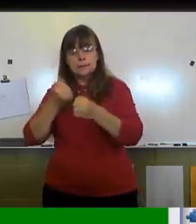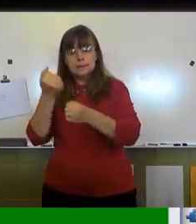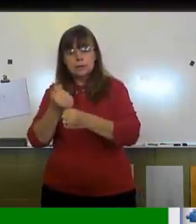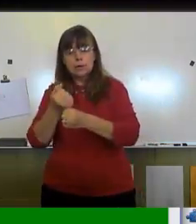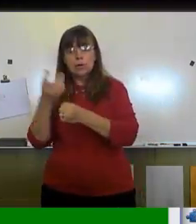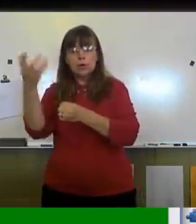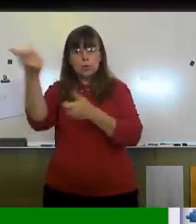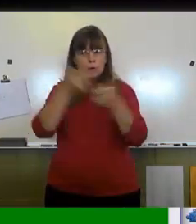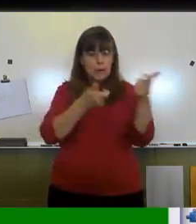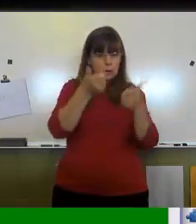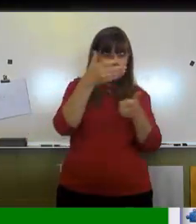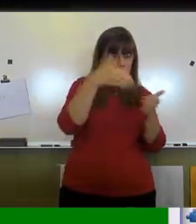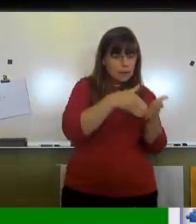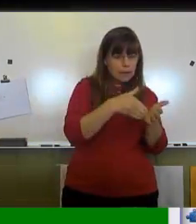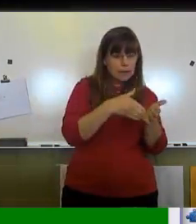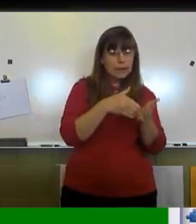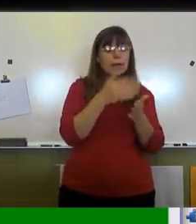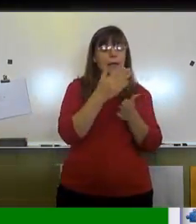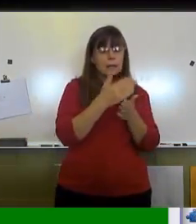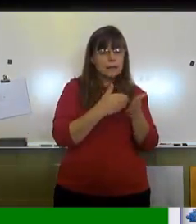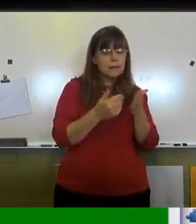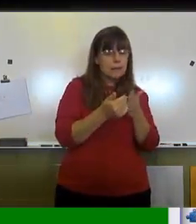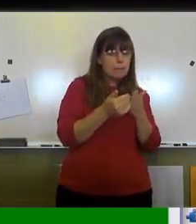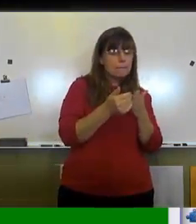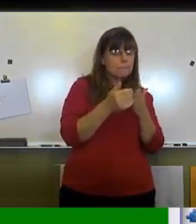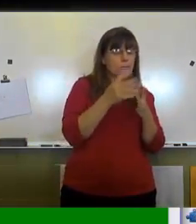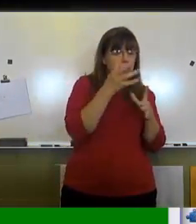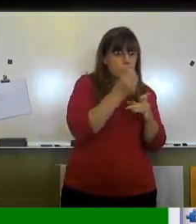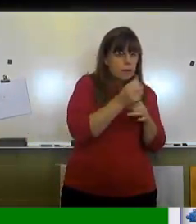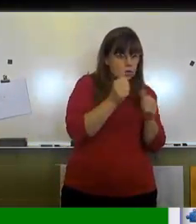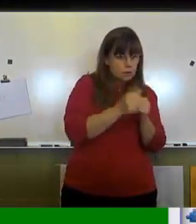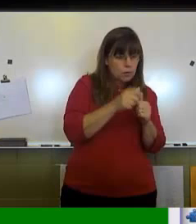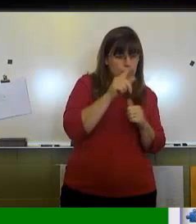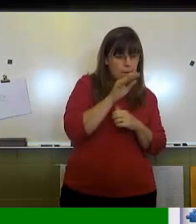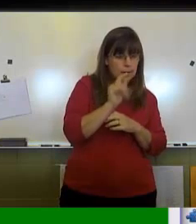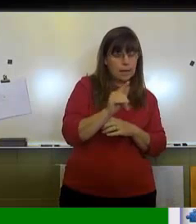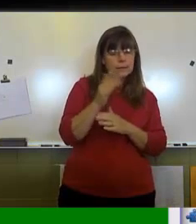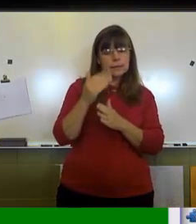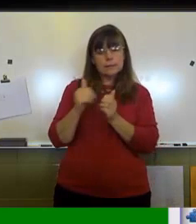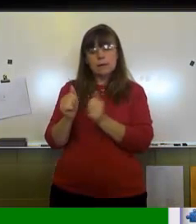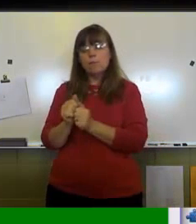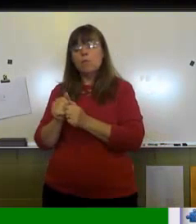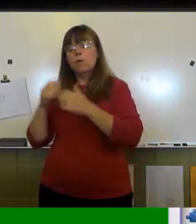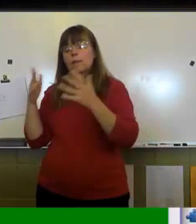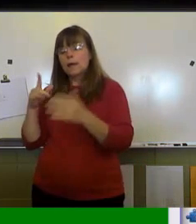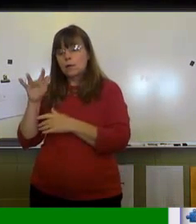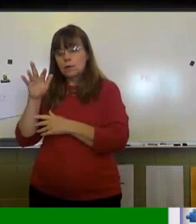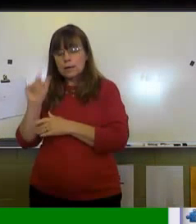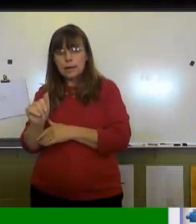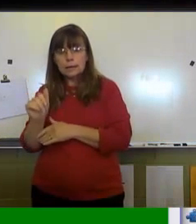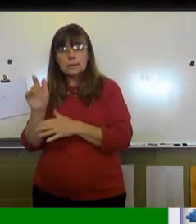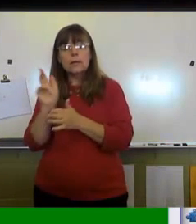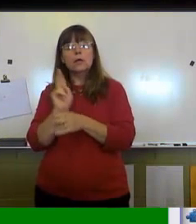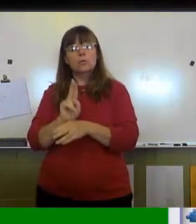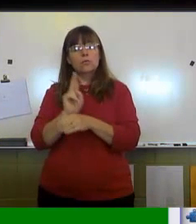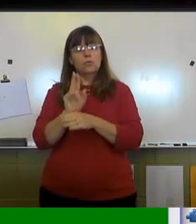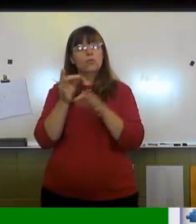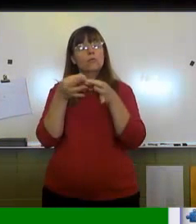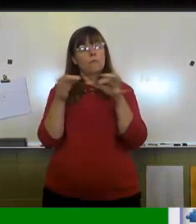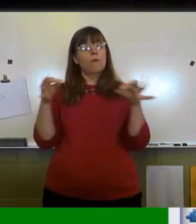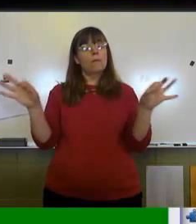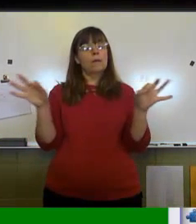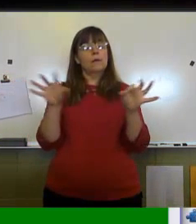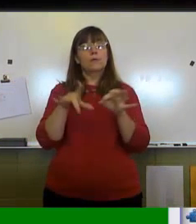the ones that you catch that have tags on, and you have some that were caught without tags, there's a formula they can use to find out what